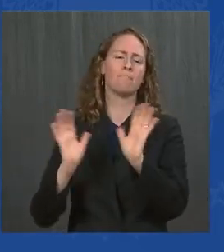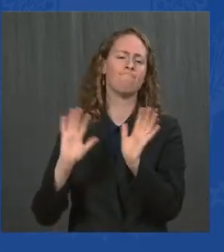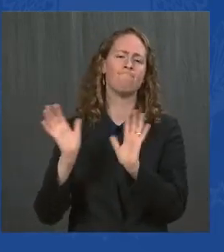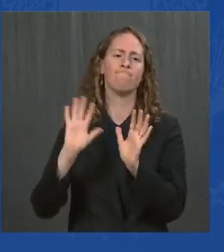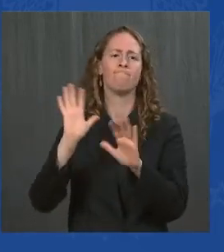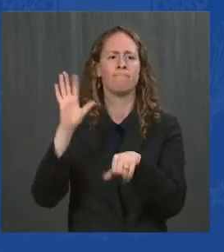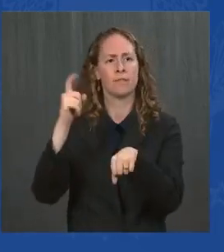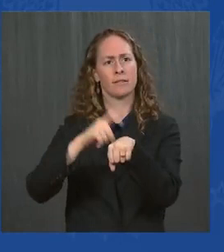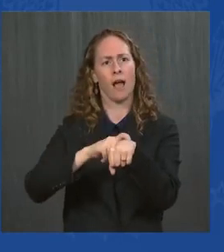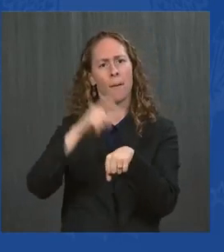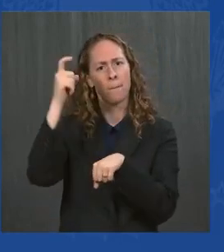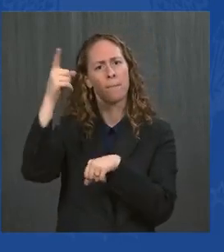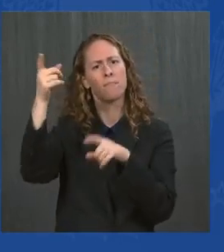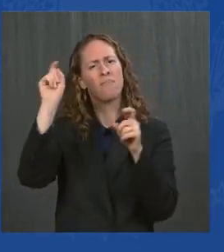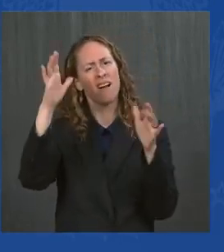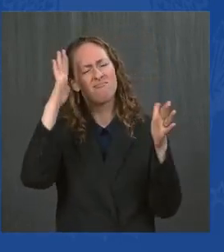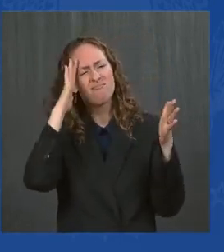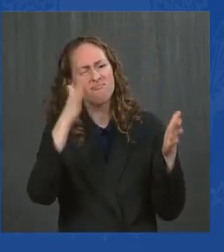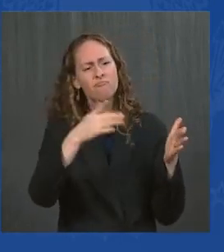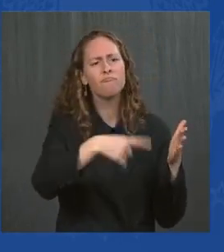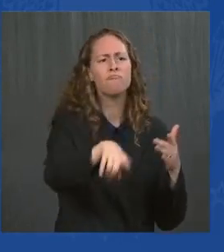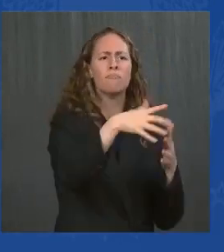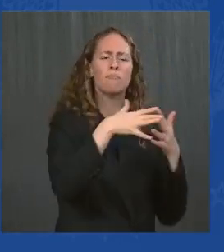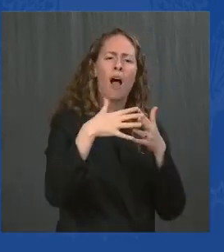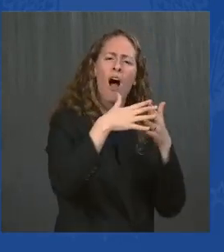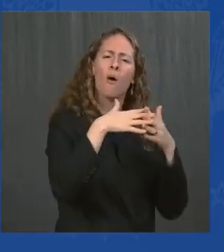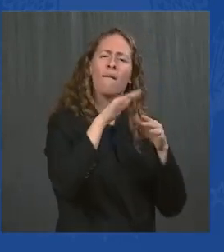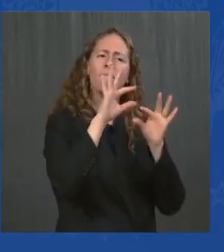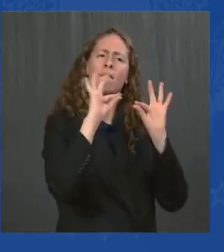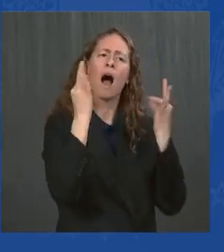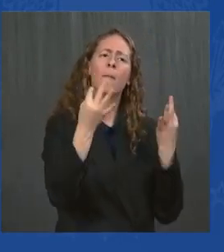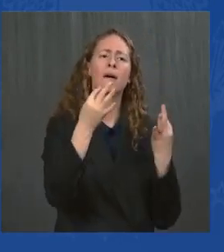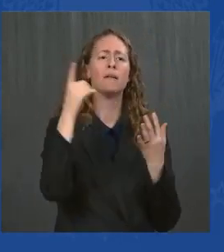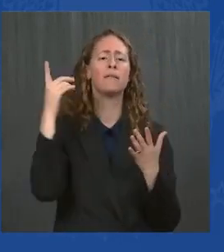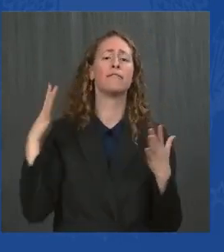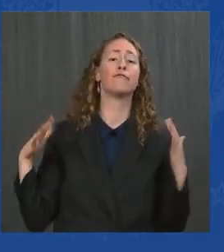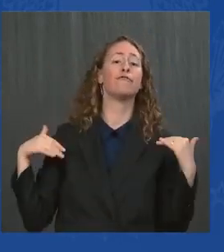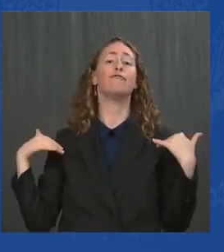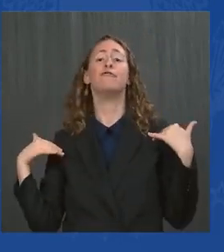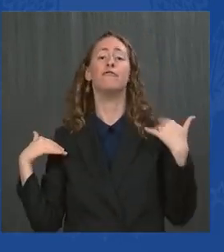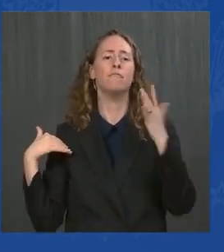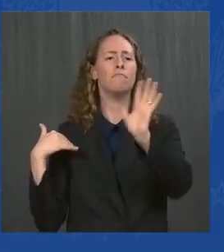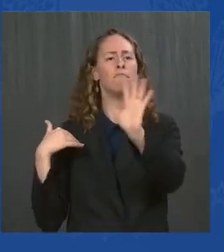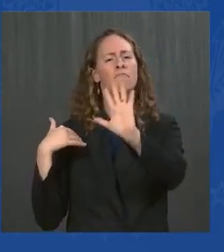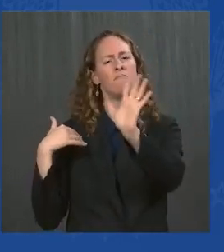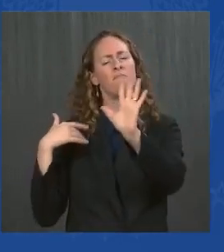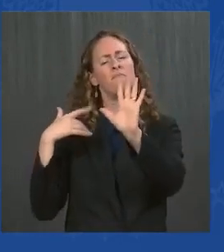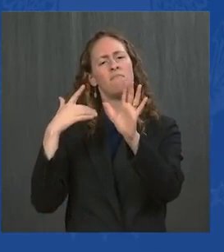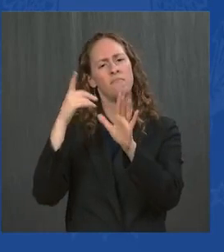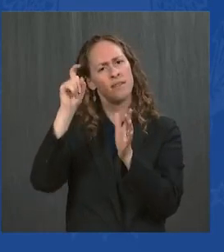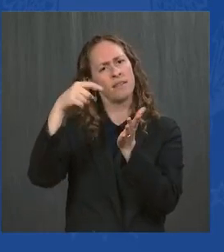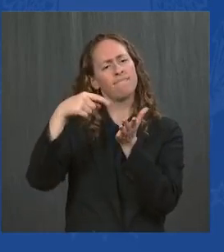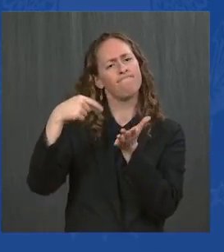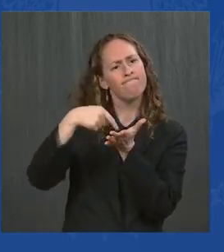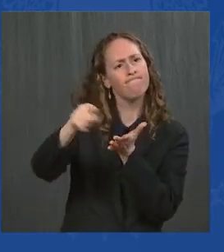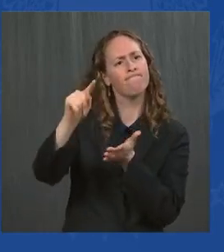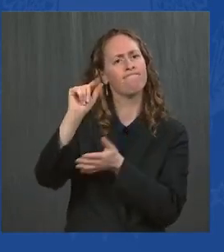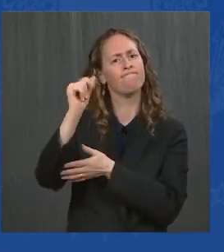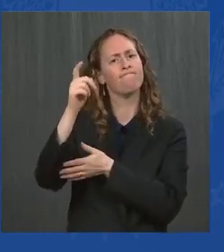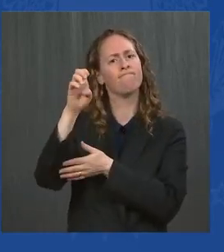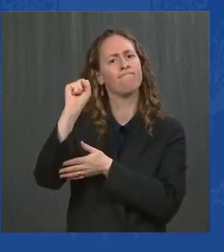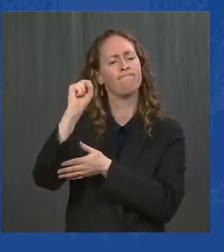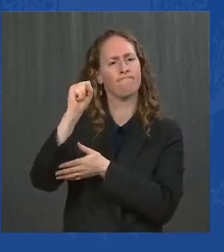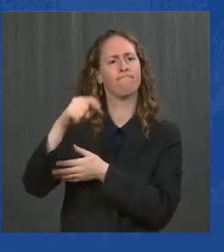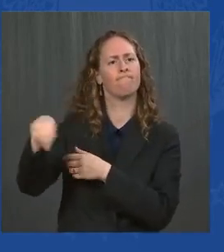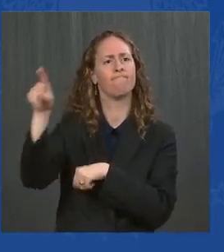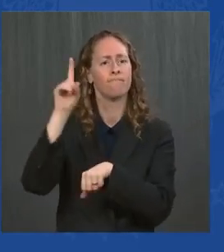the folks who built this country, to have their taxes cut. And those corporate interests doing everything they can